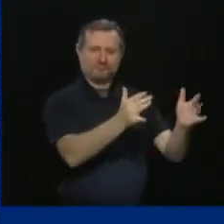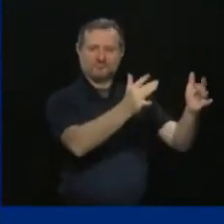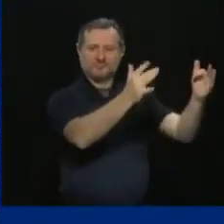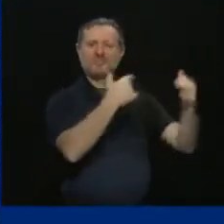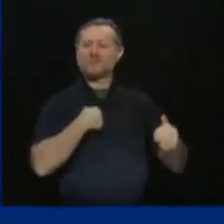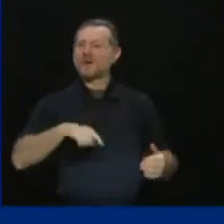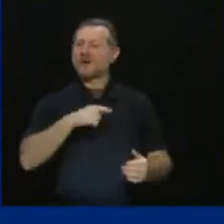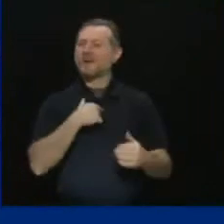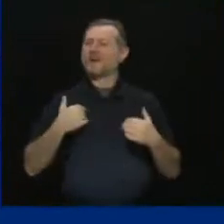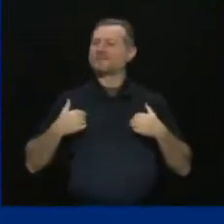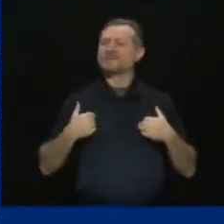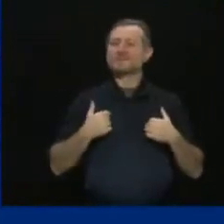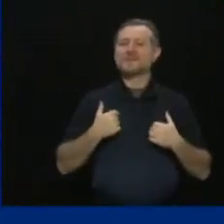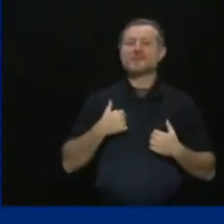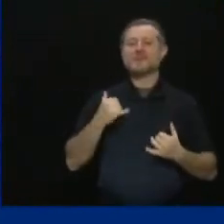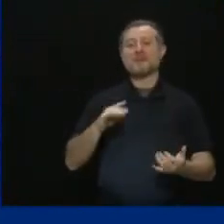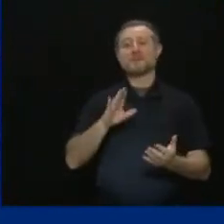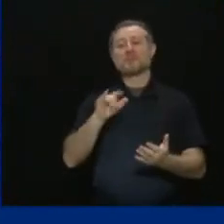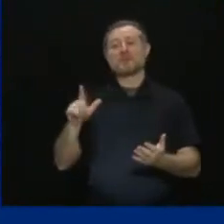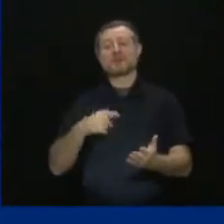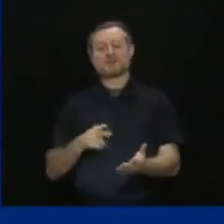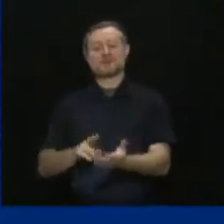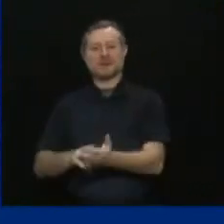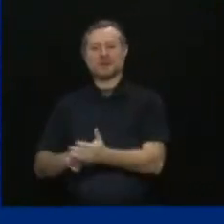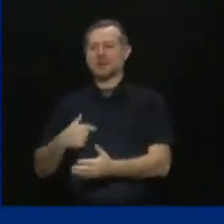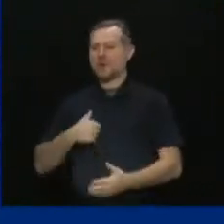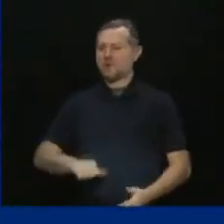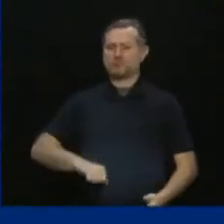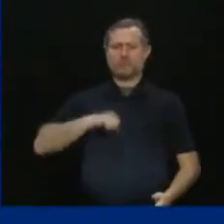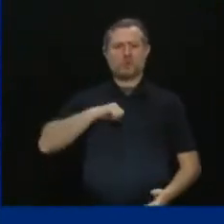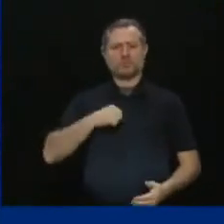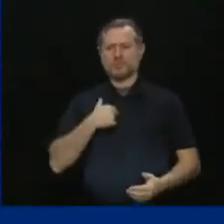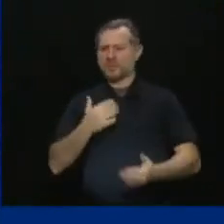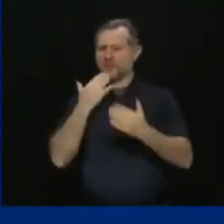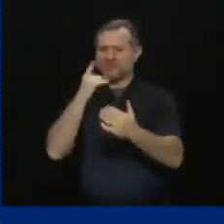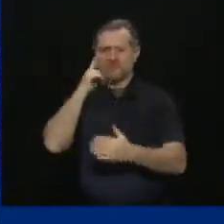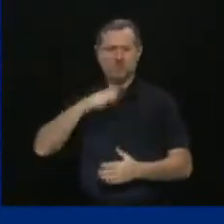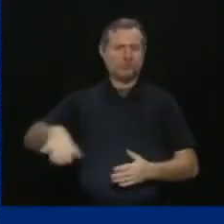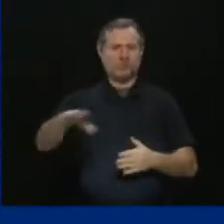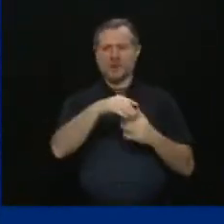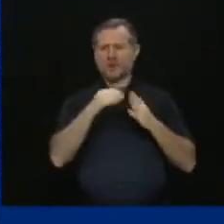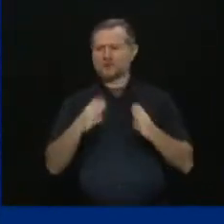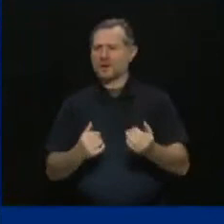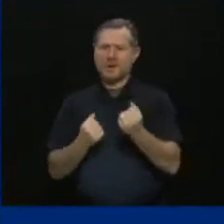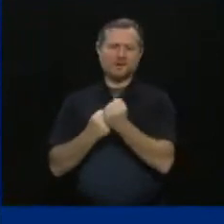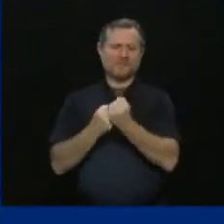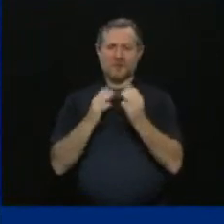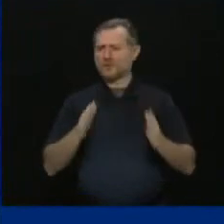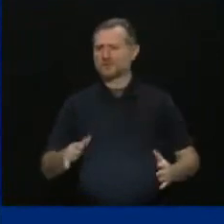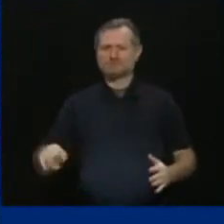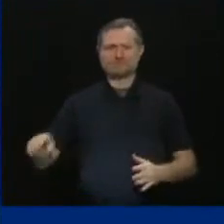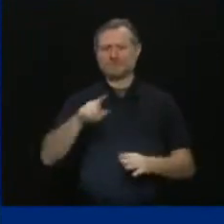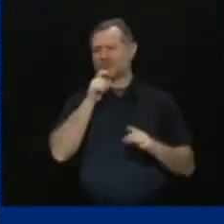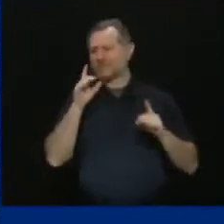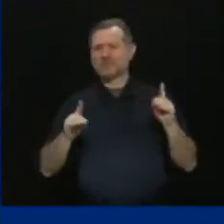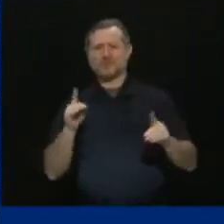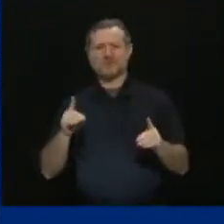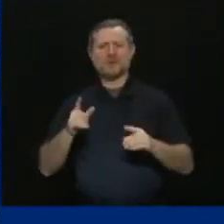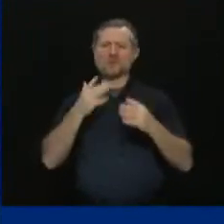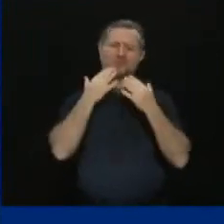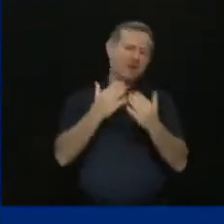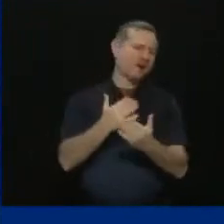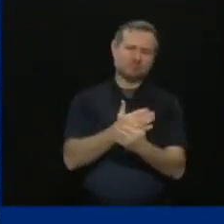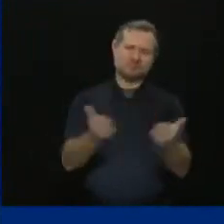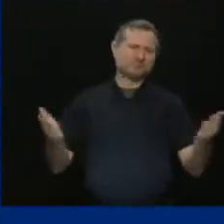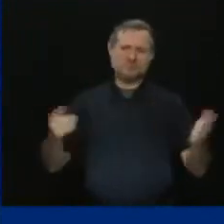And I'm proud of them. And I want to thank again the leaders and all the advocates. And I want to thank people like Cassandra. Thank you